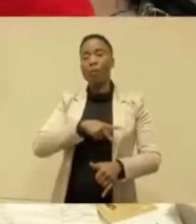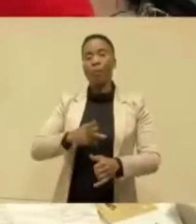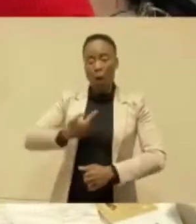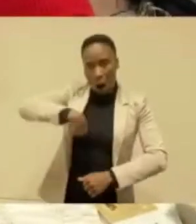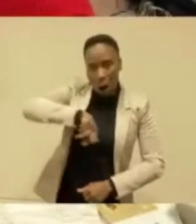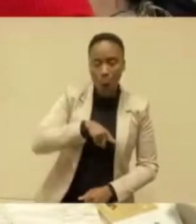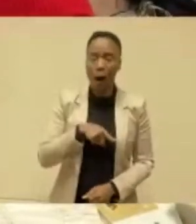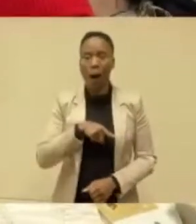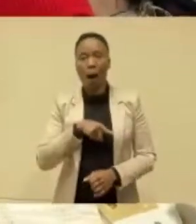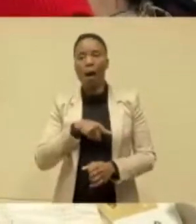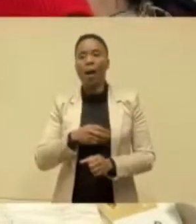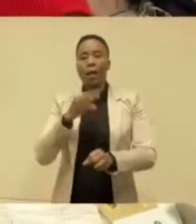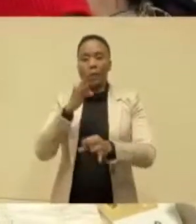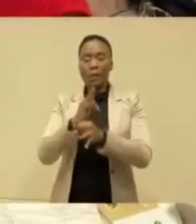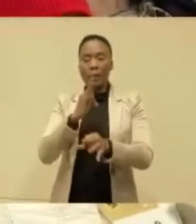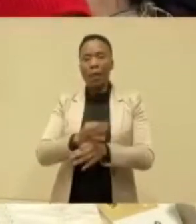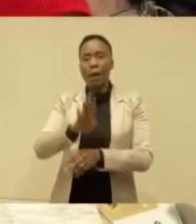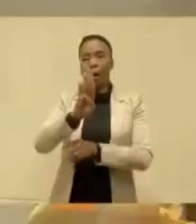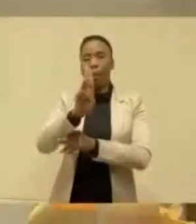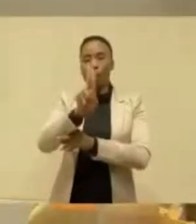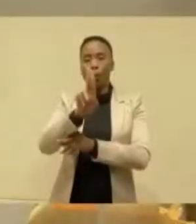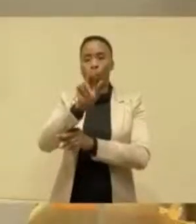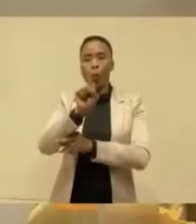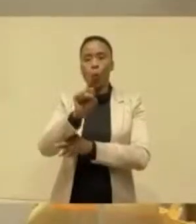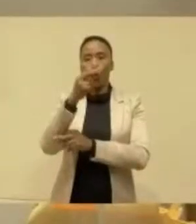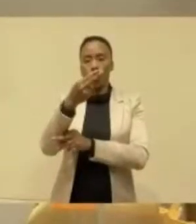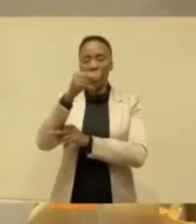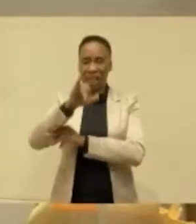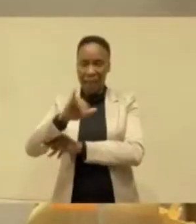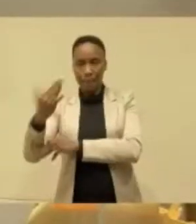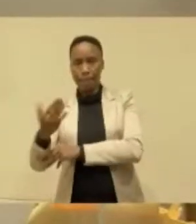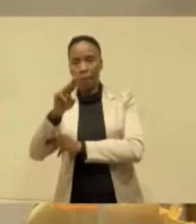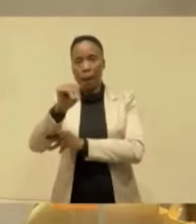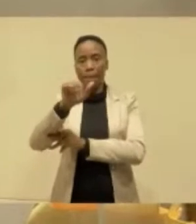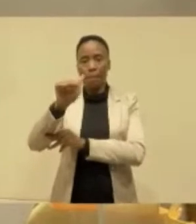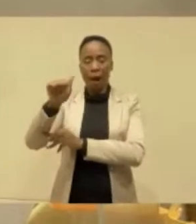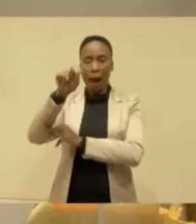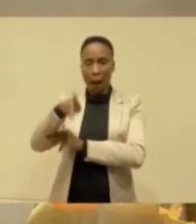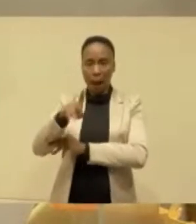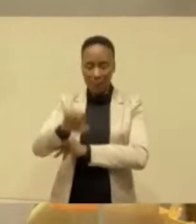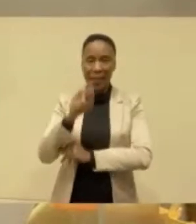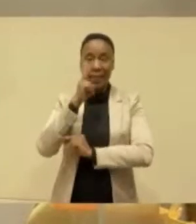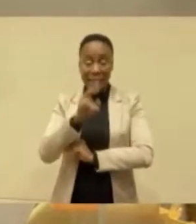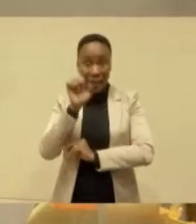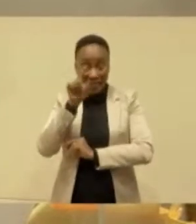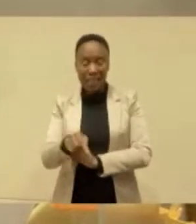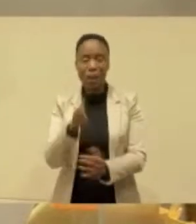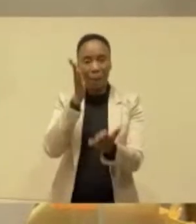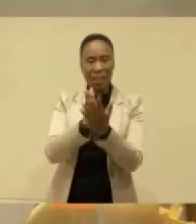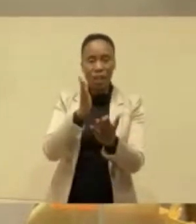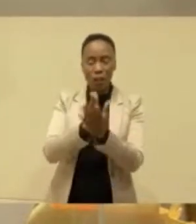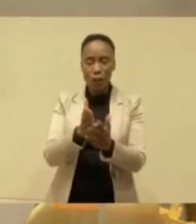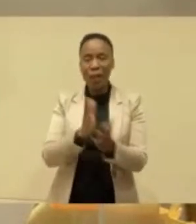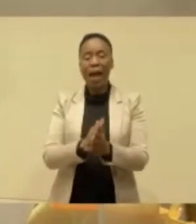aruna rebu for showing his feet that for this particular session